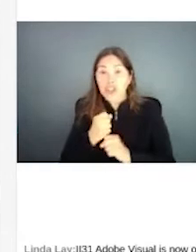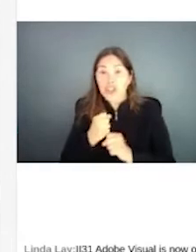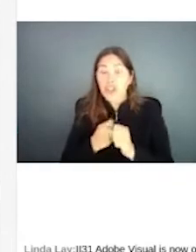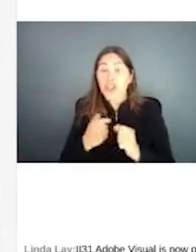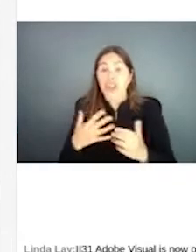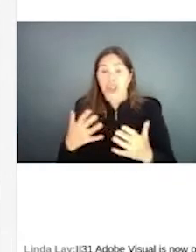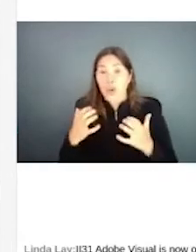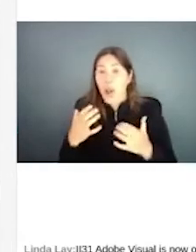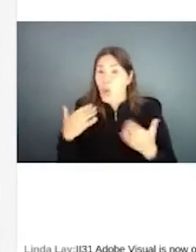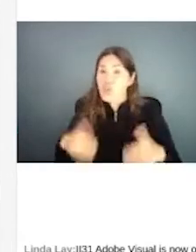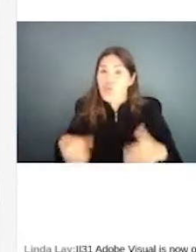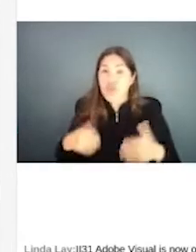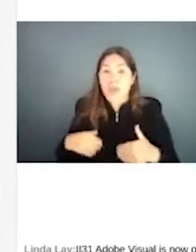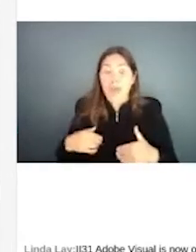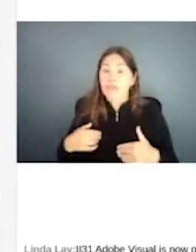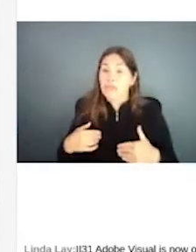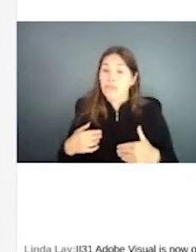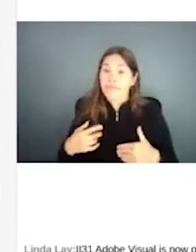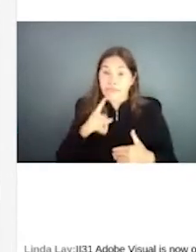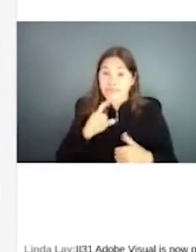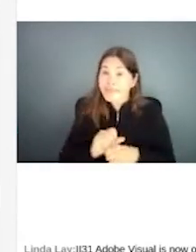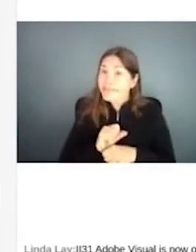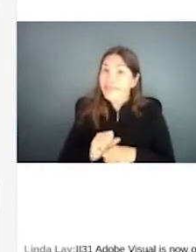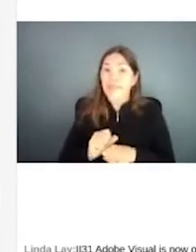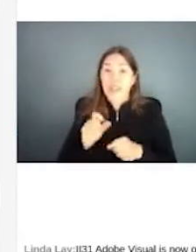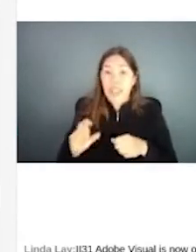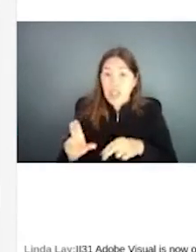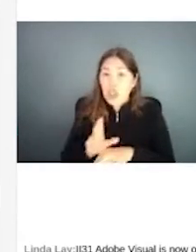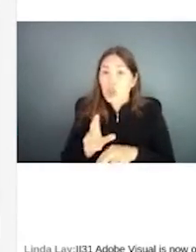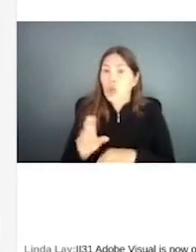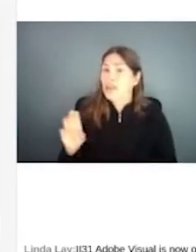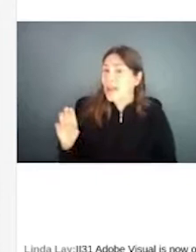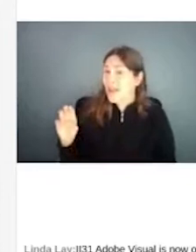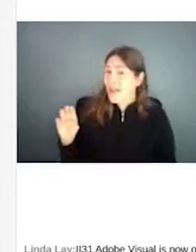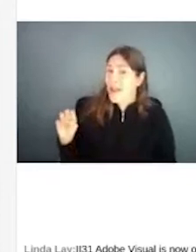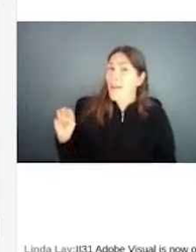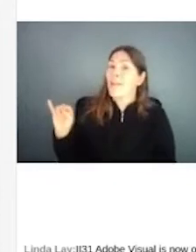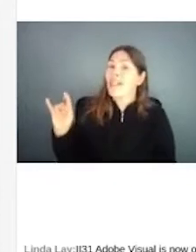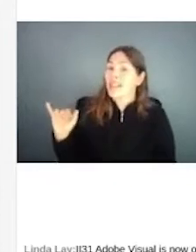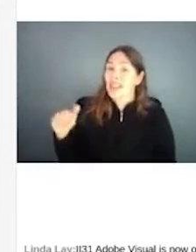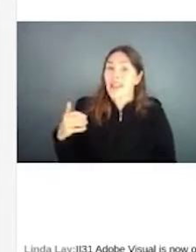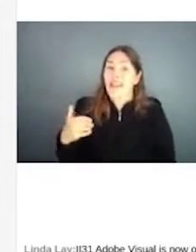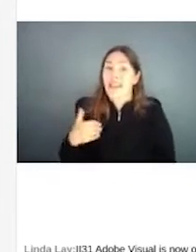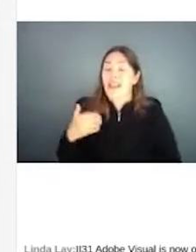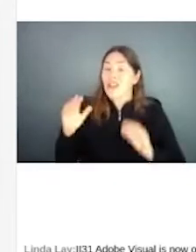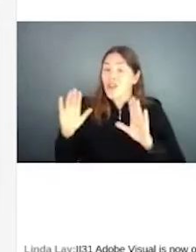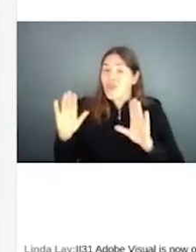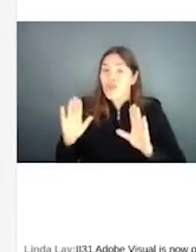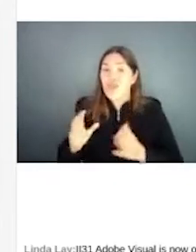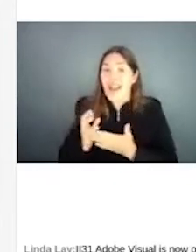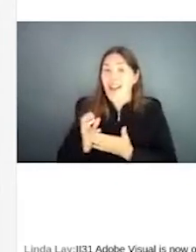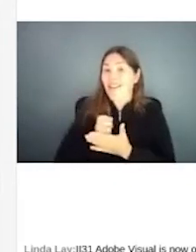some concrete things that the students can use, Emily has a great collection